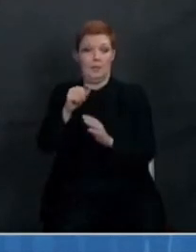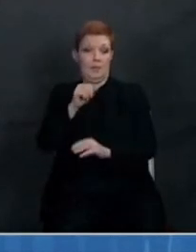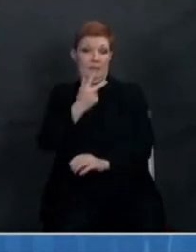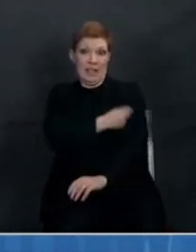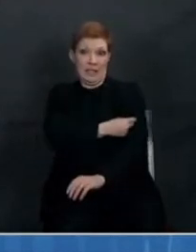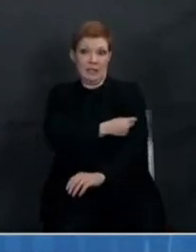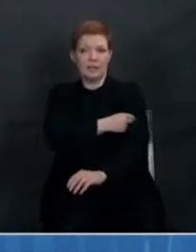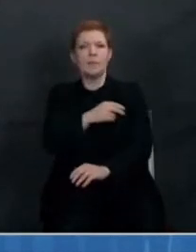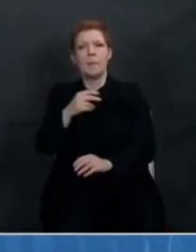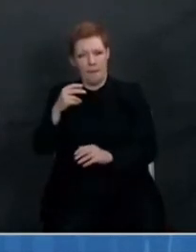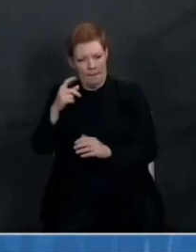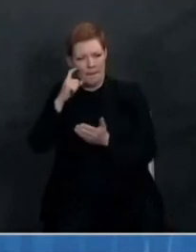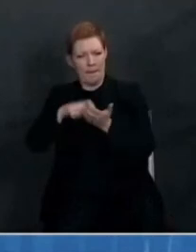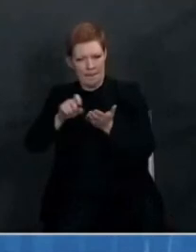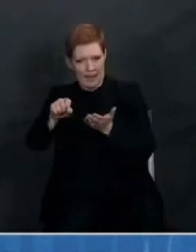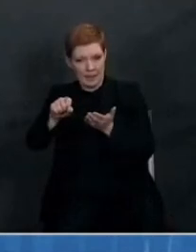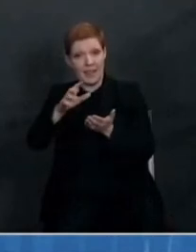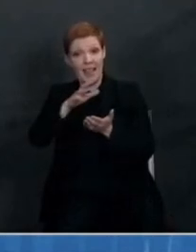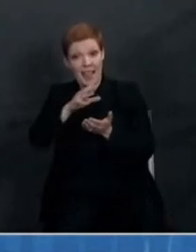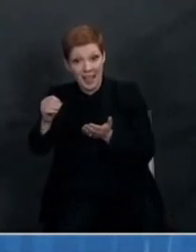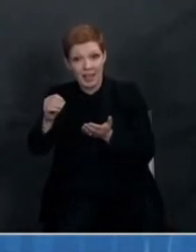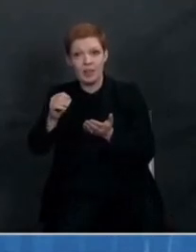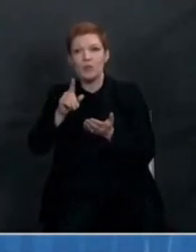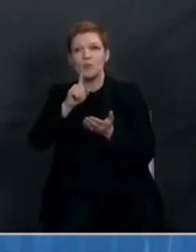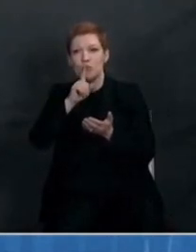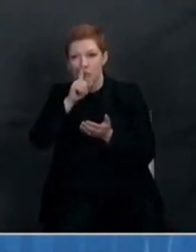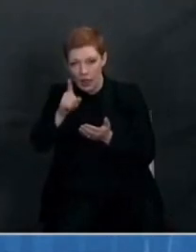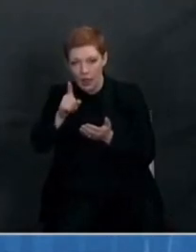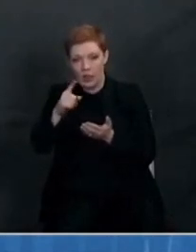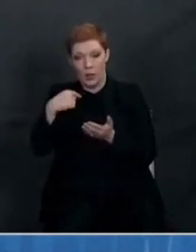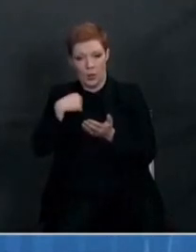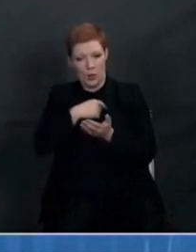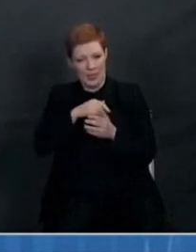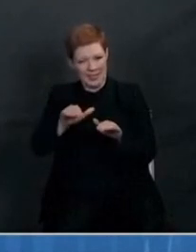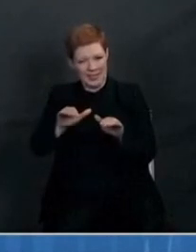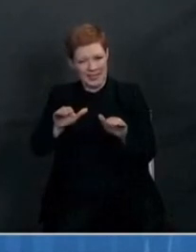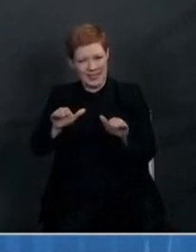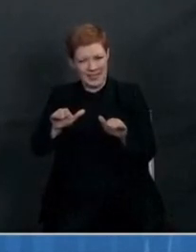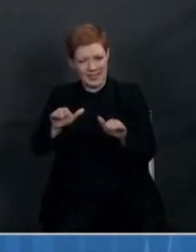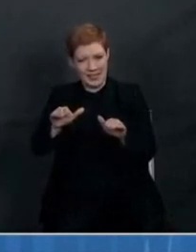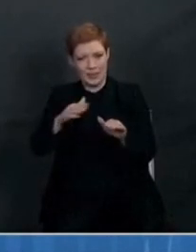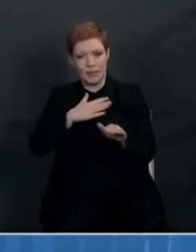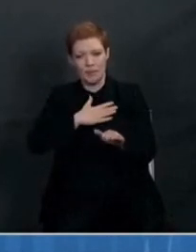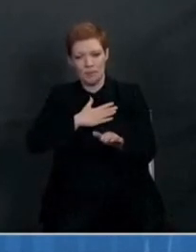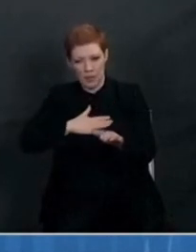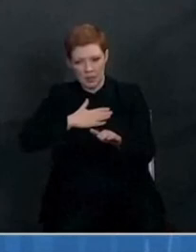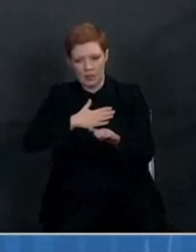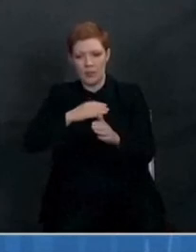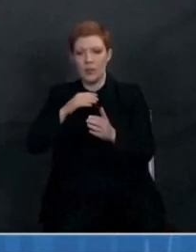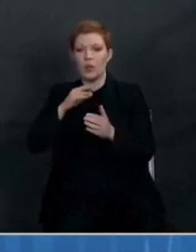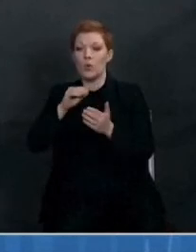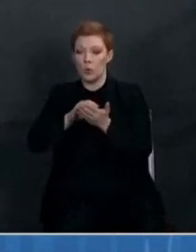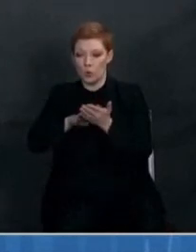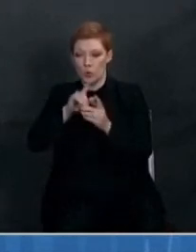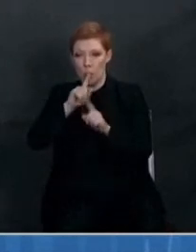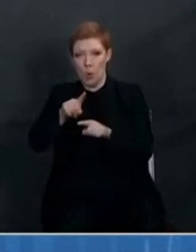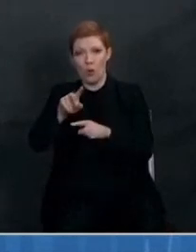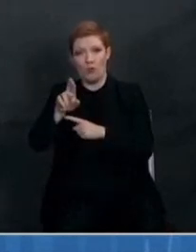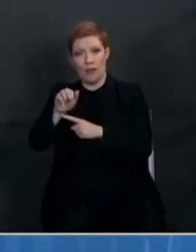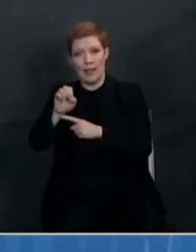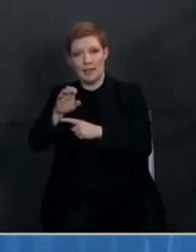have to ask them to really make an extended effort now to report race and ethnicity data as they